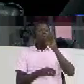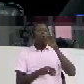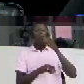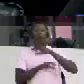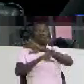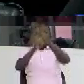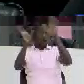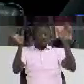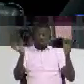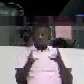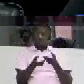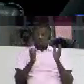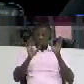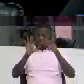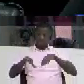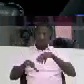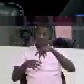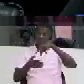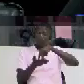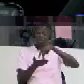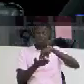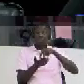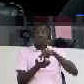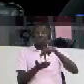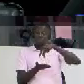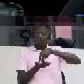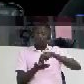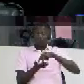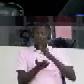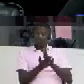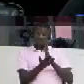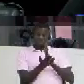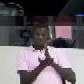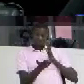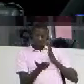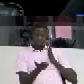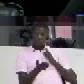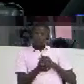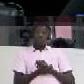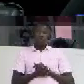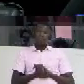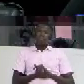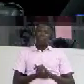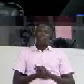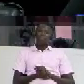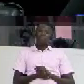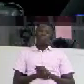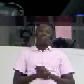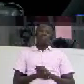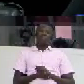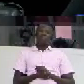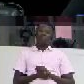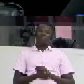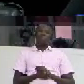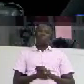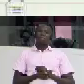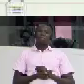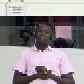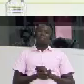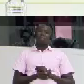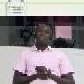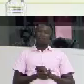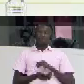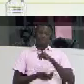parade. ñu wax nag ci ndaje bi nga xam ne moom la police yi daje woon nga ne IGP bi moo la jox ndigal pour nga dajale leen.